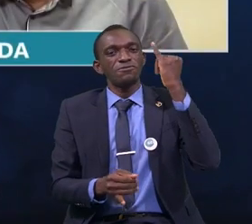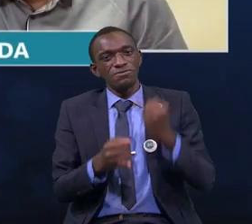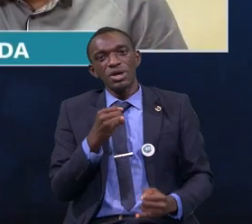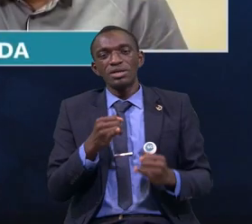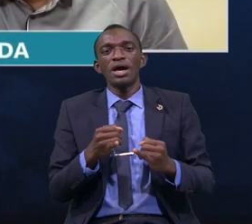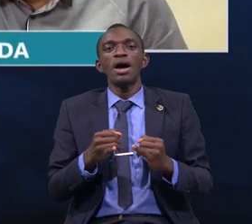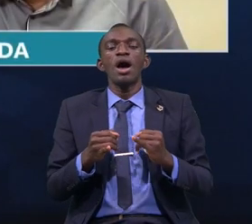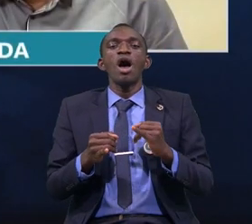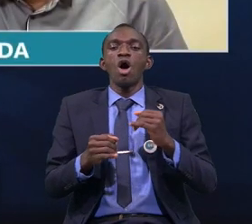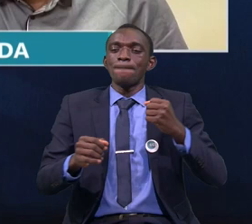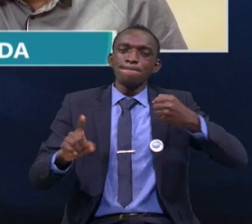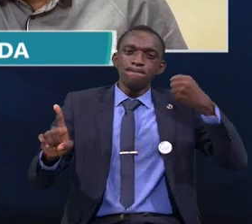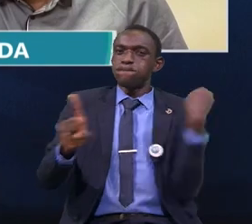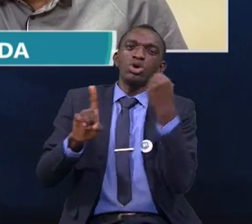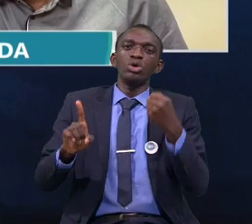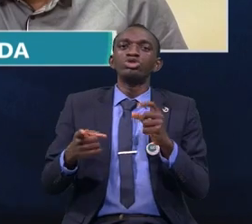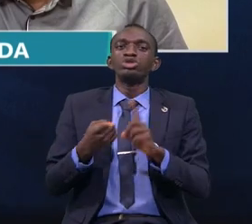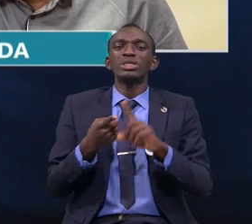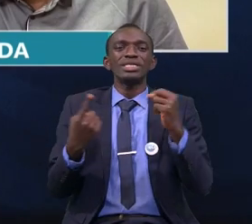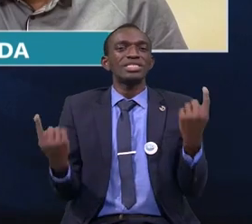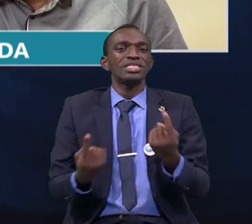the sin of your life.